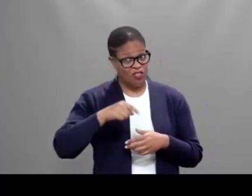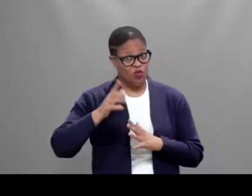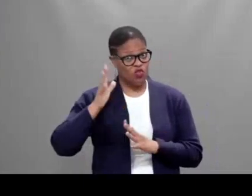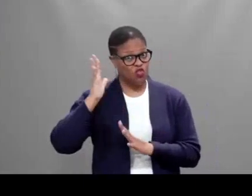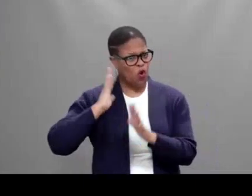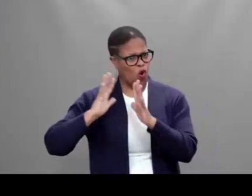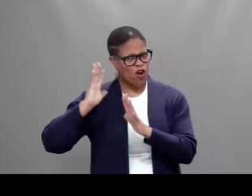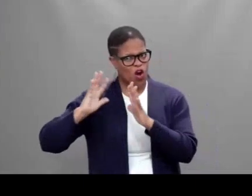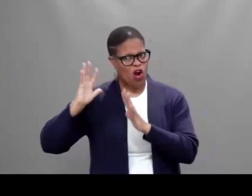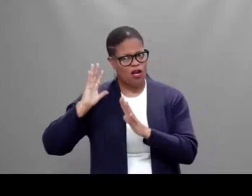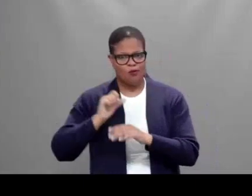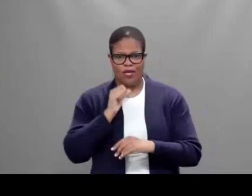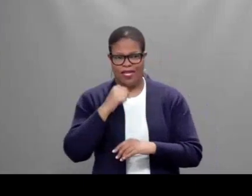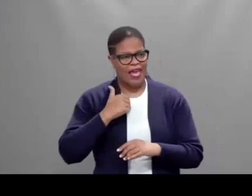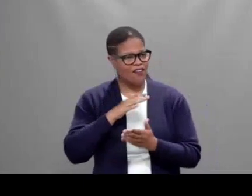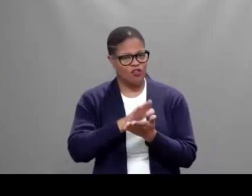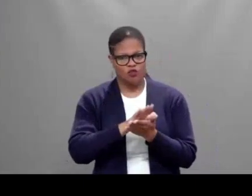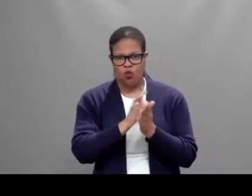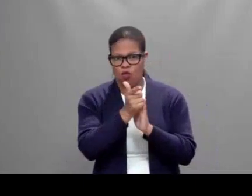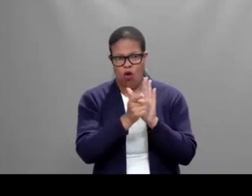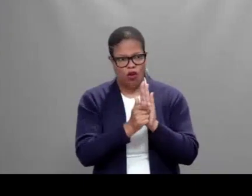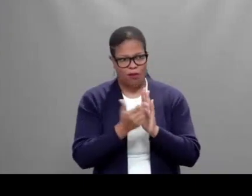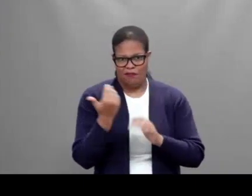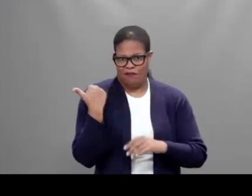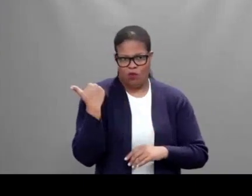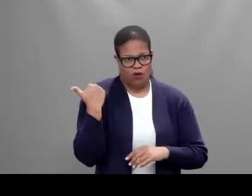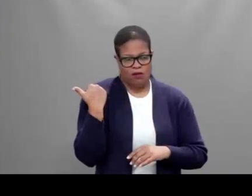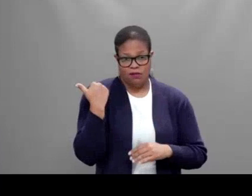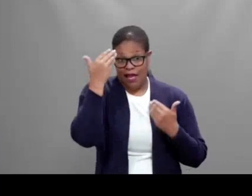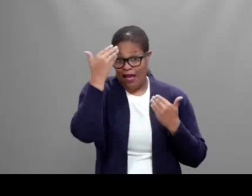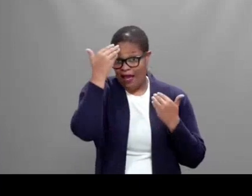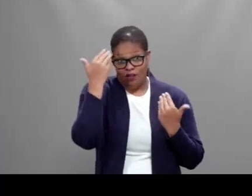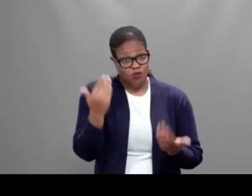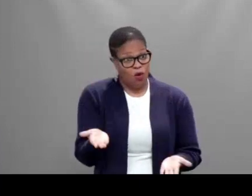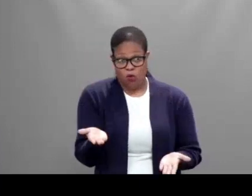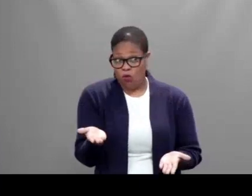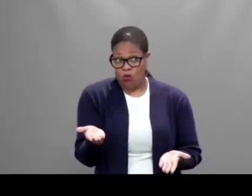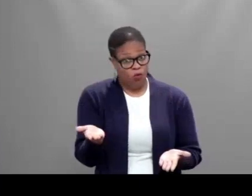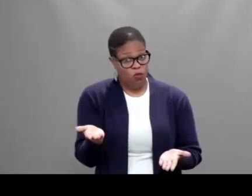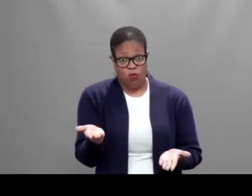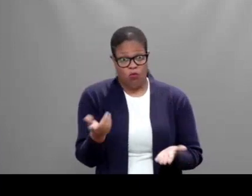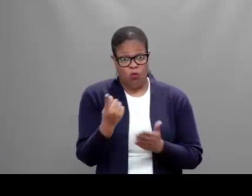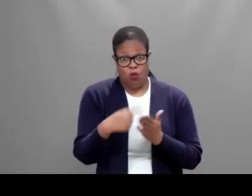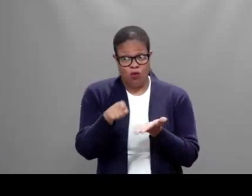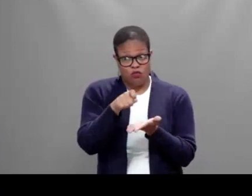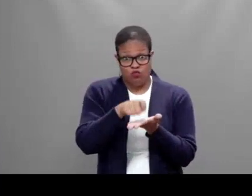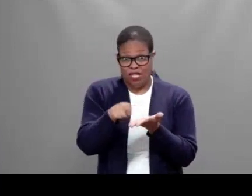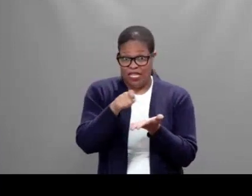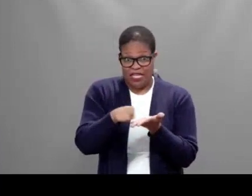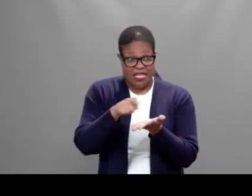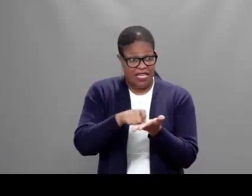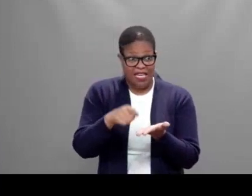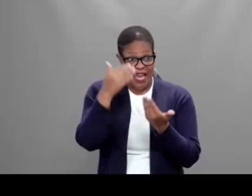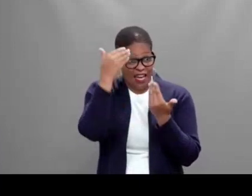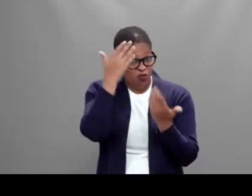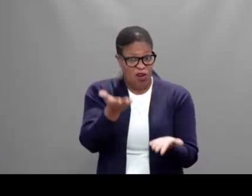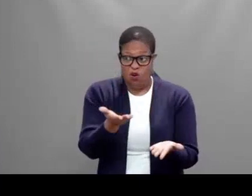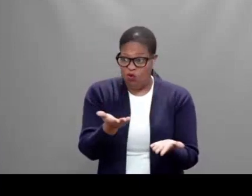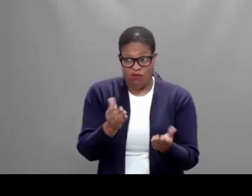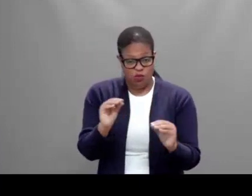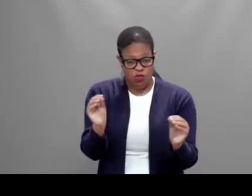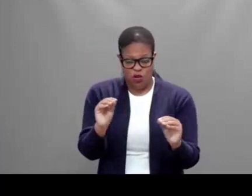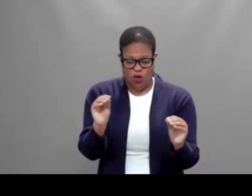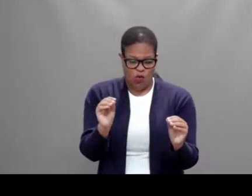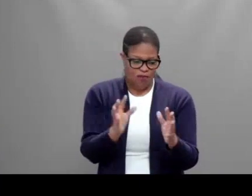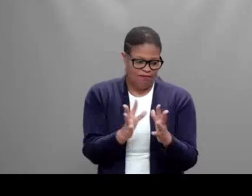back, we did not have a school lawyer, and I don't know what was written. There was no